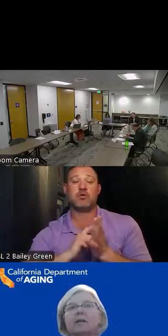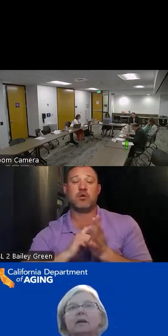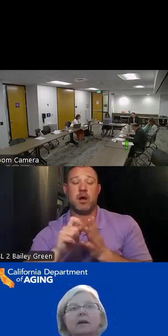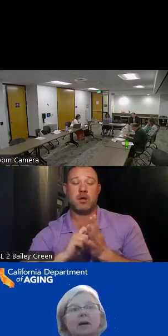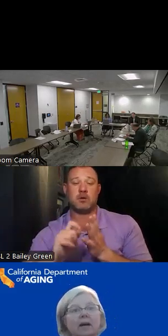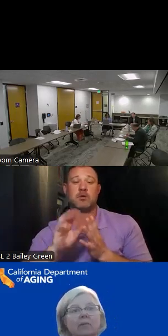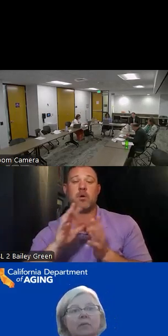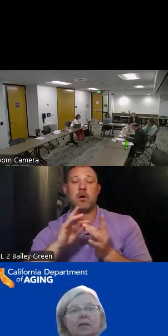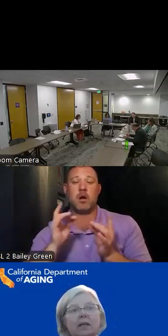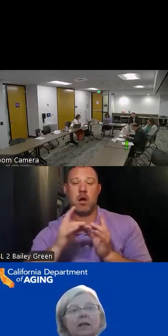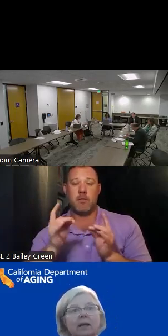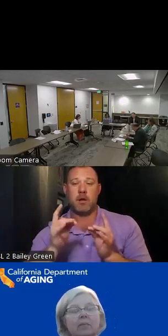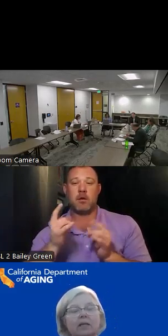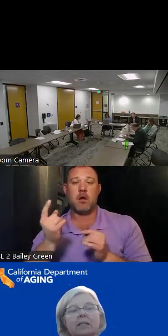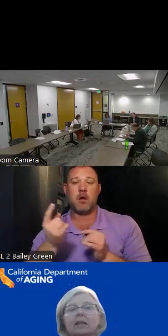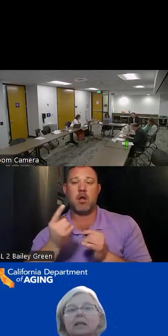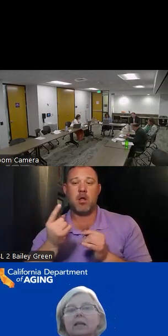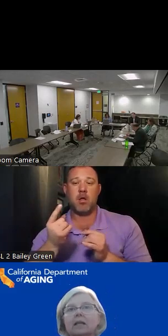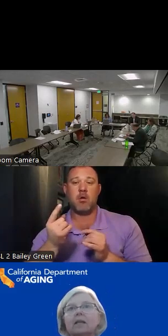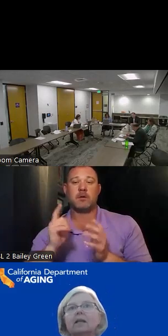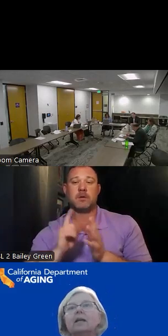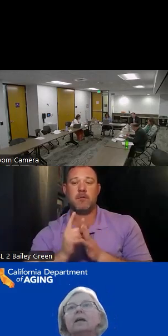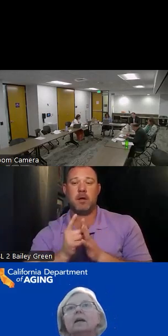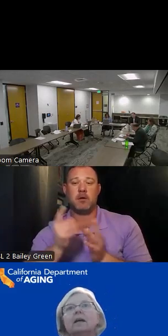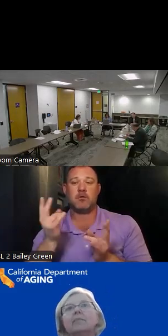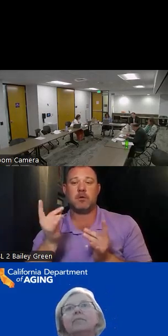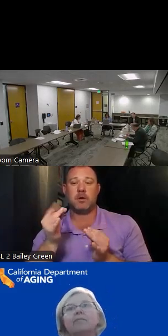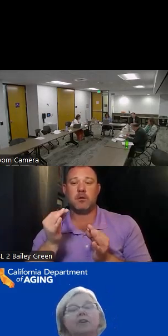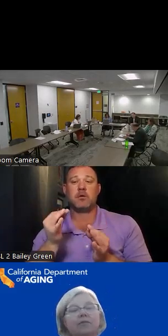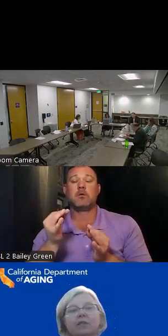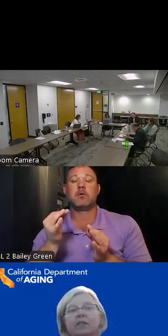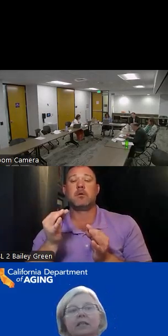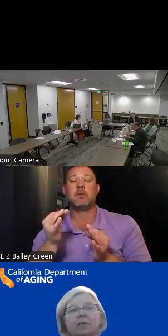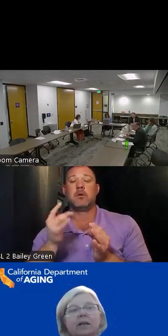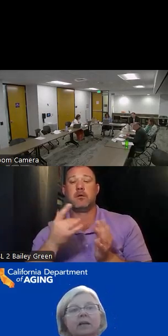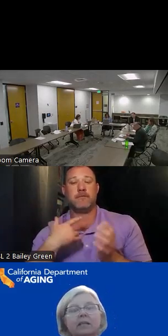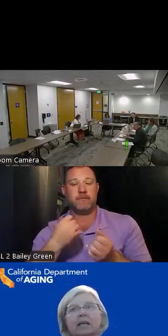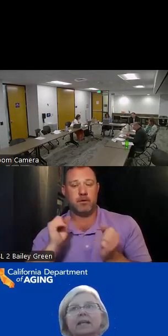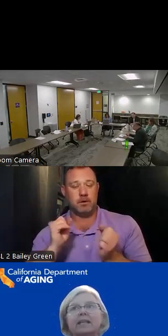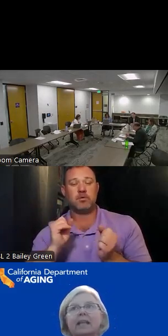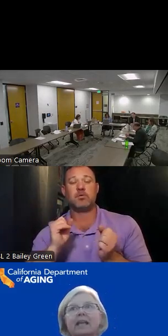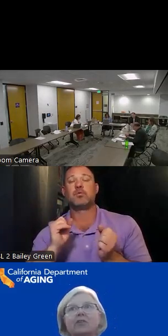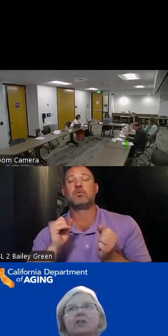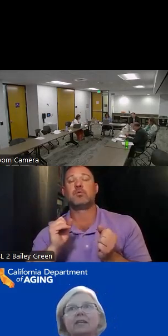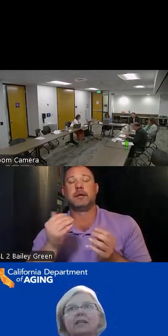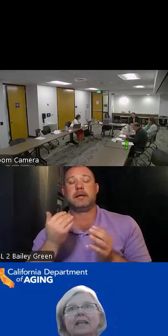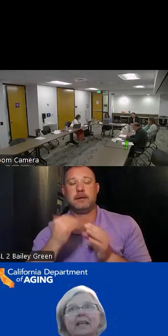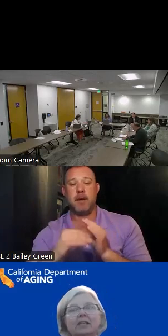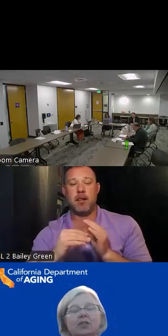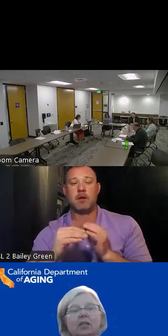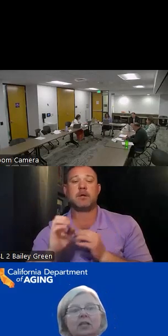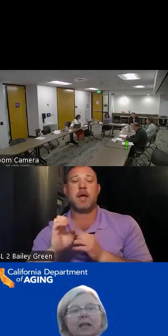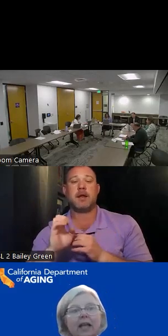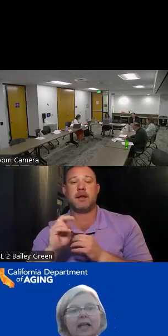comment, I always like a minute to think. Feel free to email us at engage,